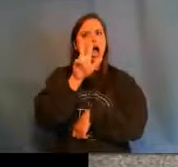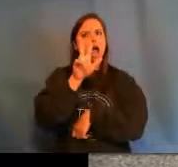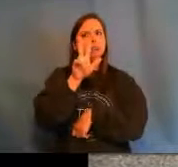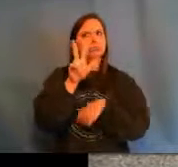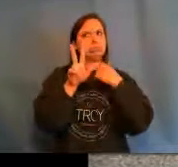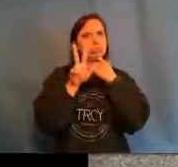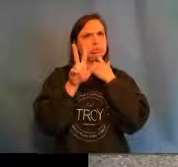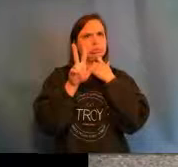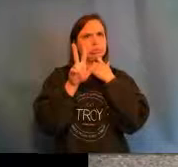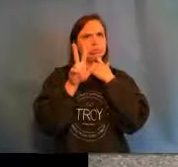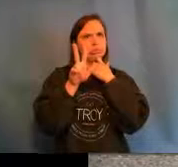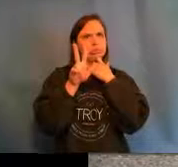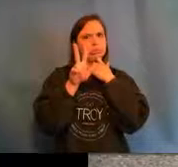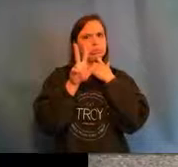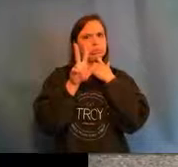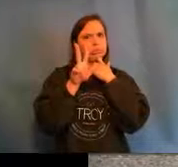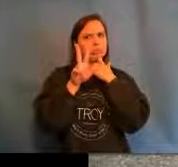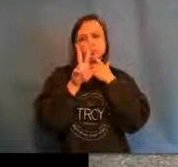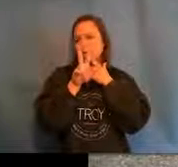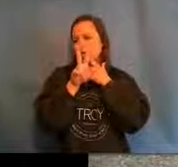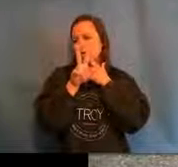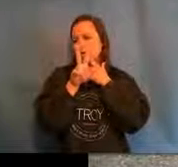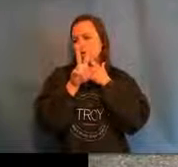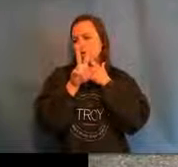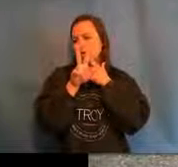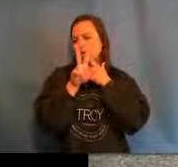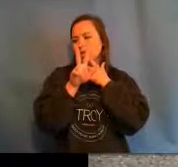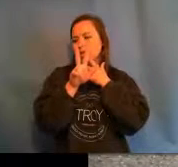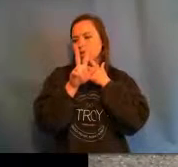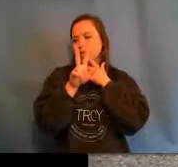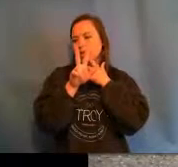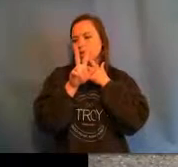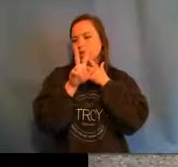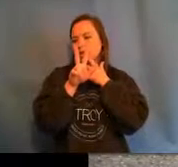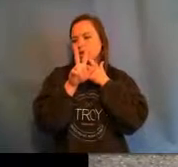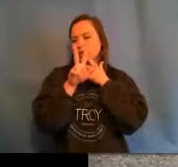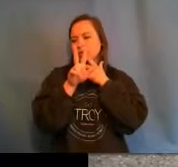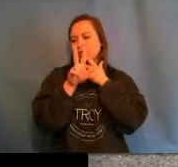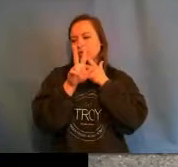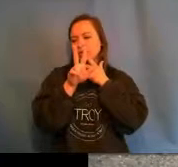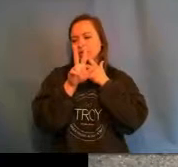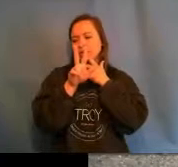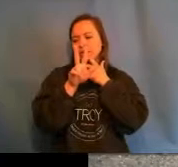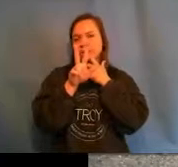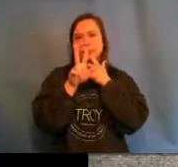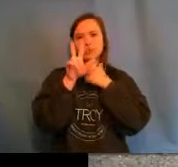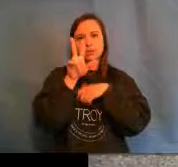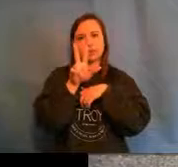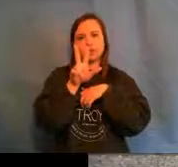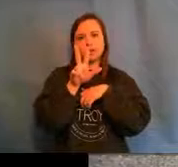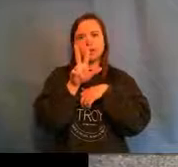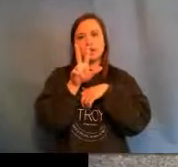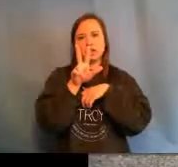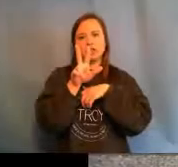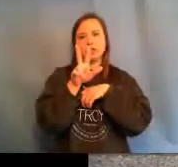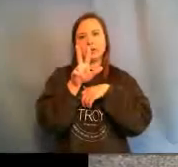6? 6. So that is wrong, and I need to fix it so we know it is. Can I do that